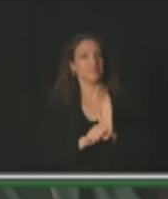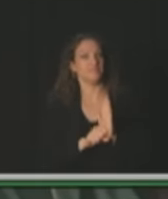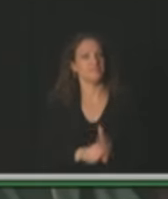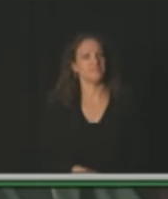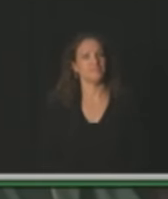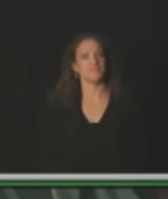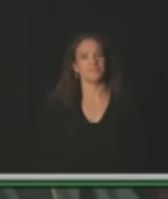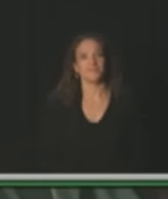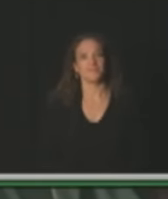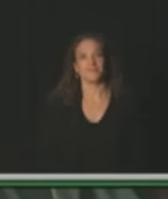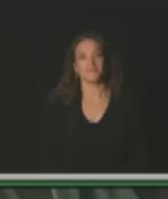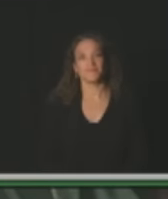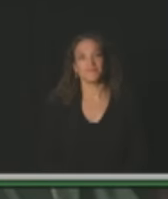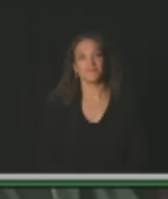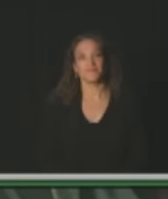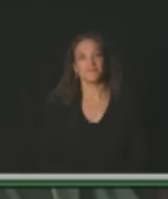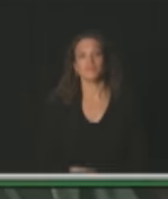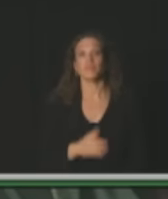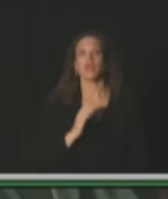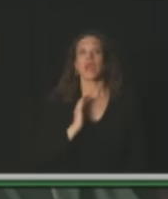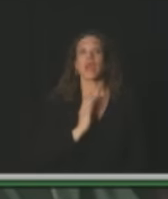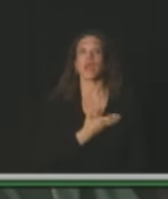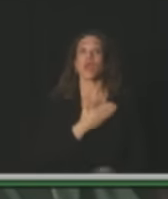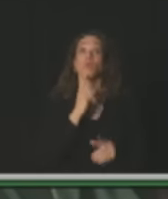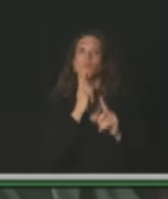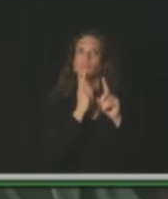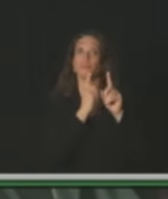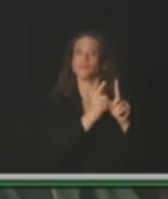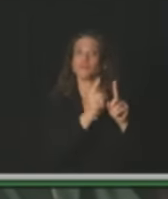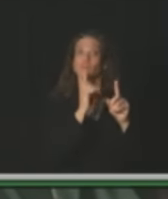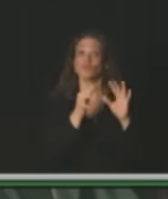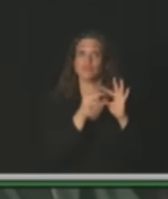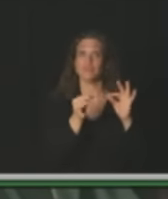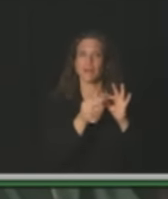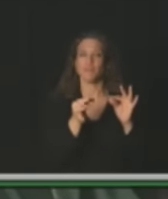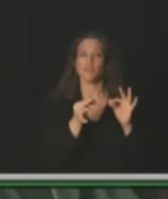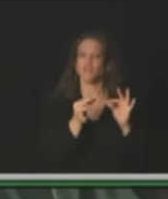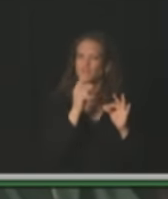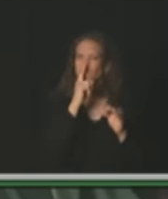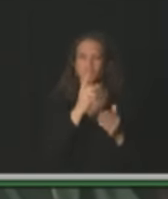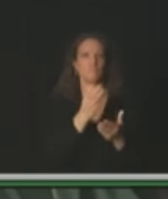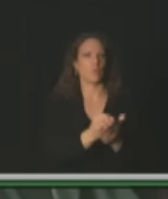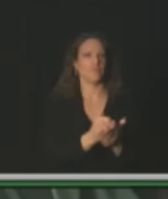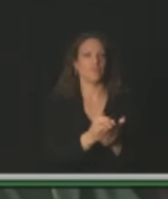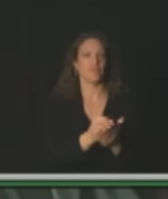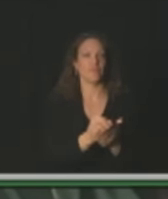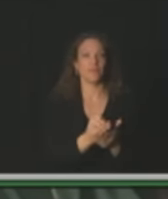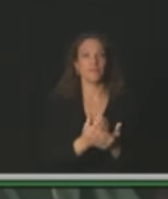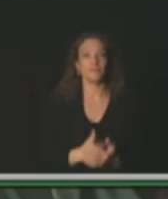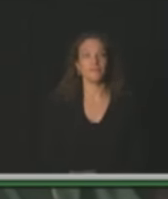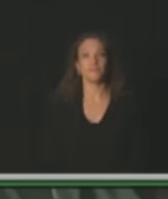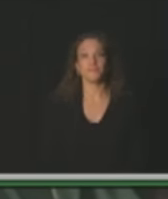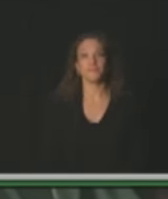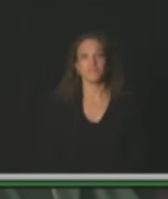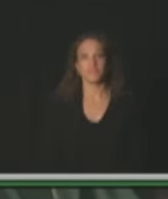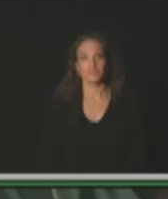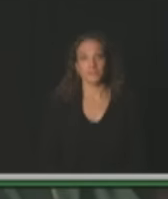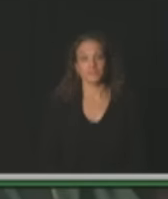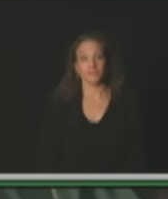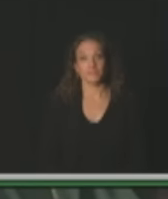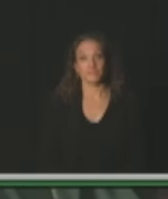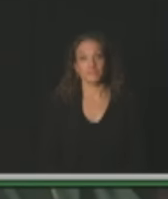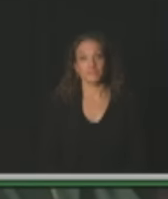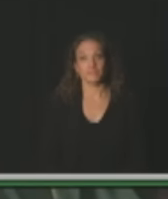Our mission statement says it all. as California's